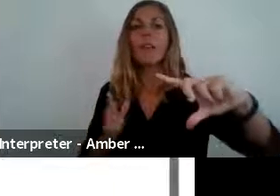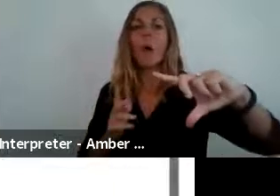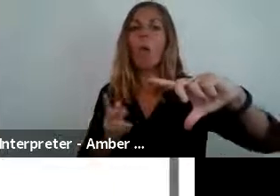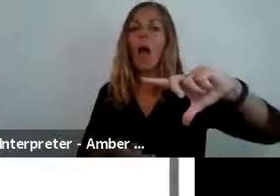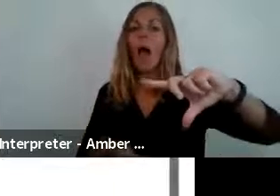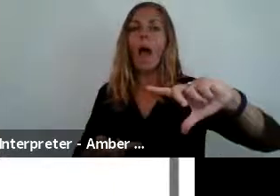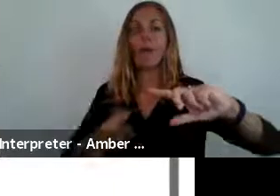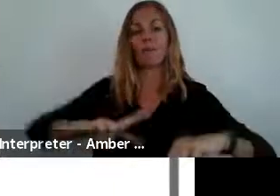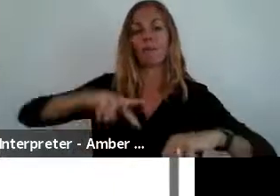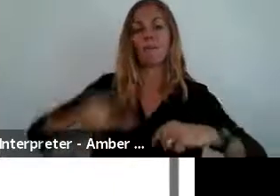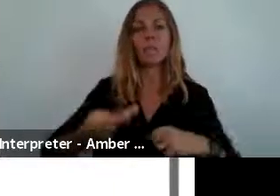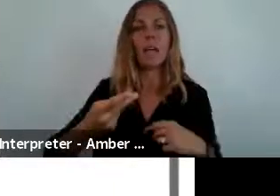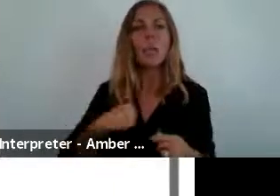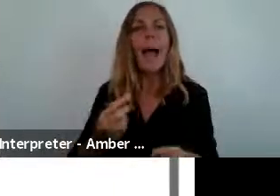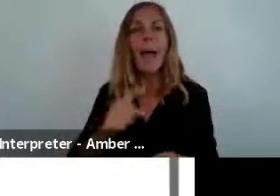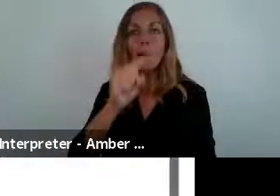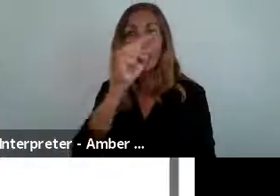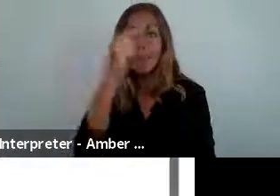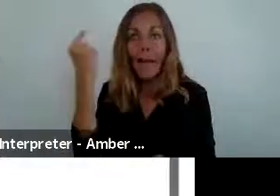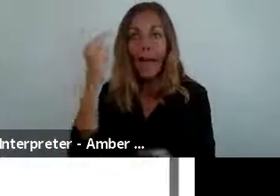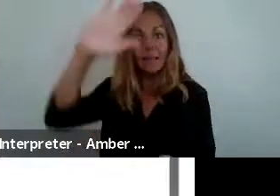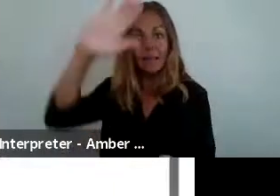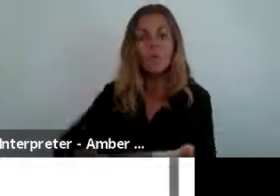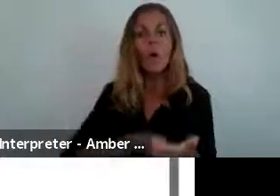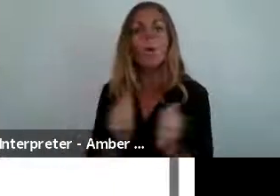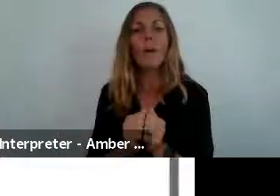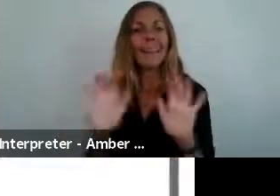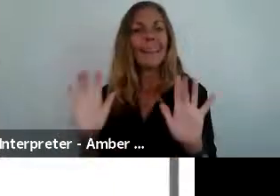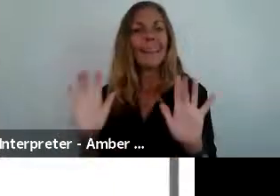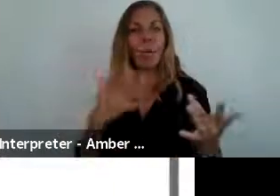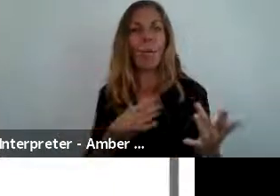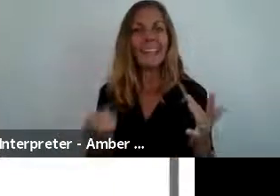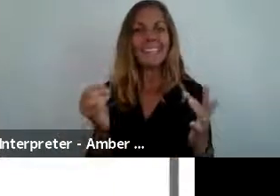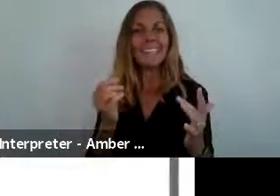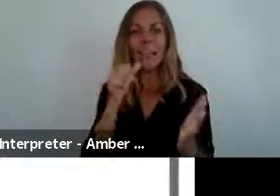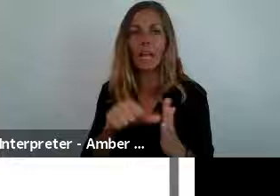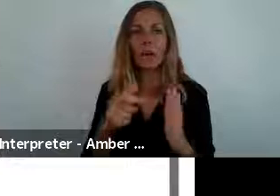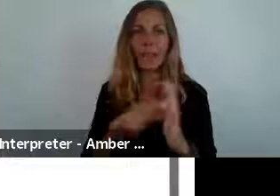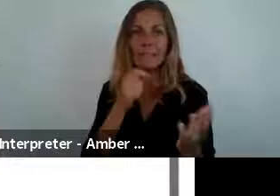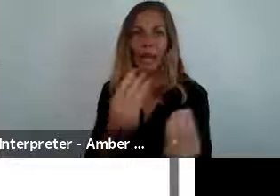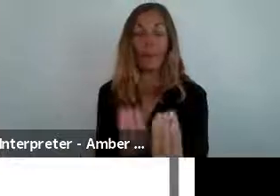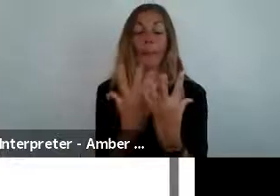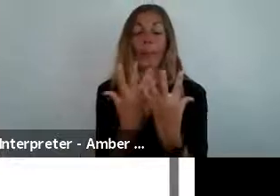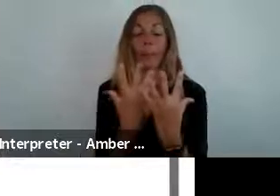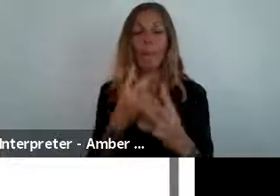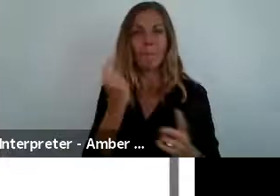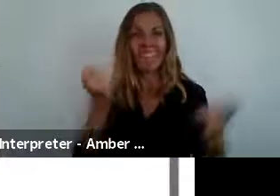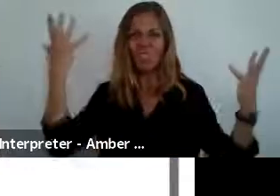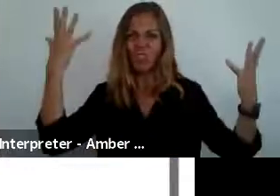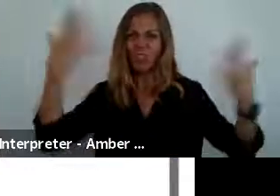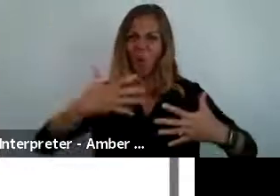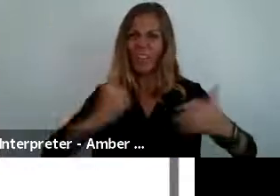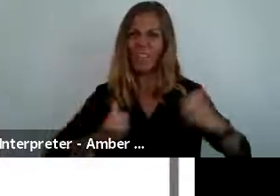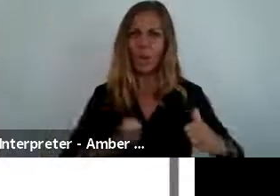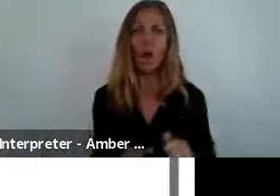black with very light white lettering, so it wasn't, you know, very bright in the very dark theater. I stuck